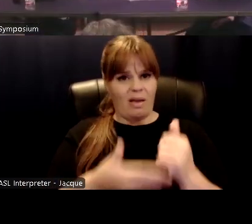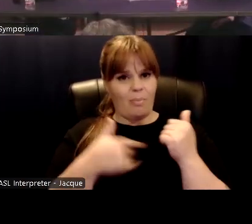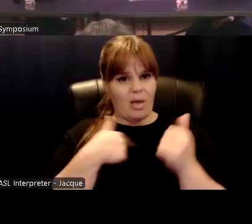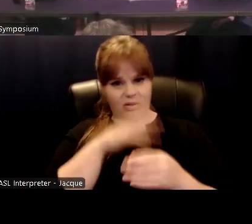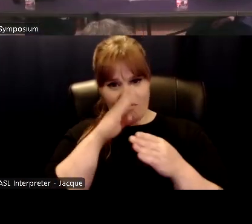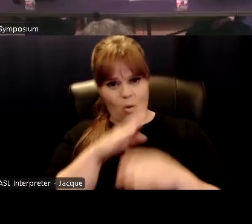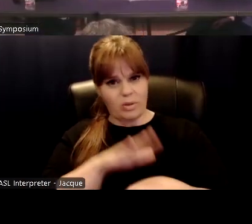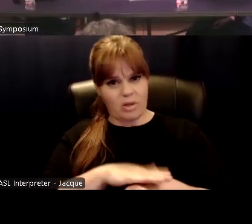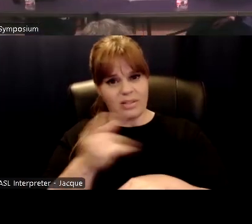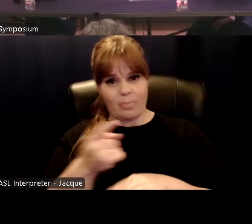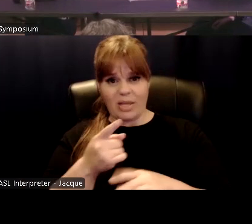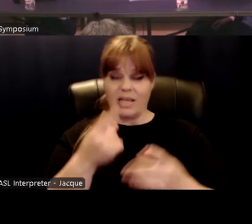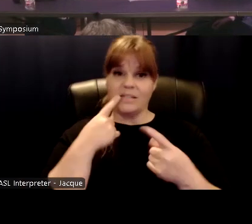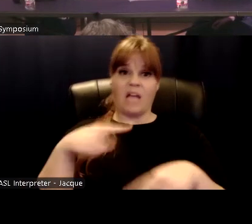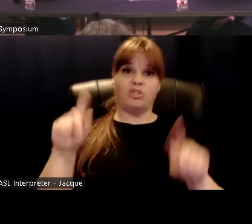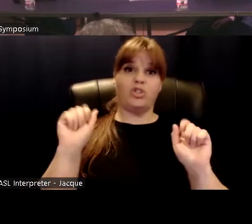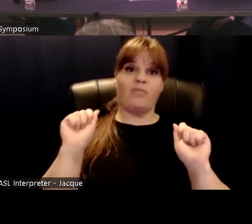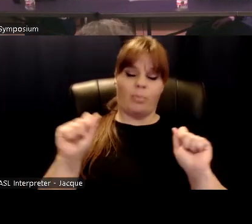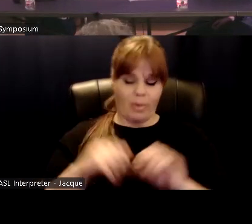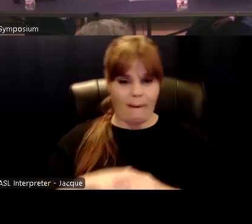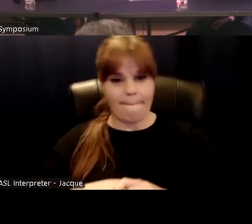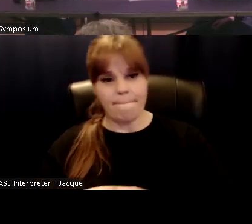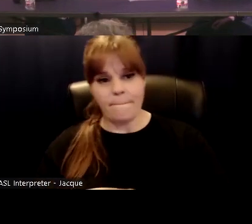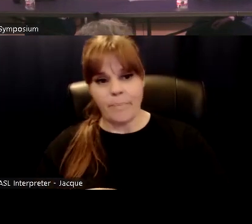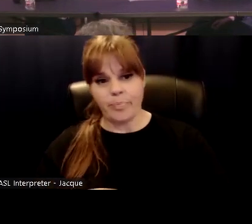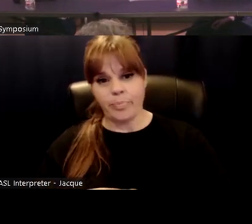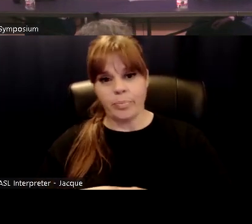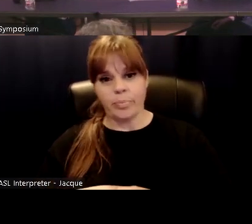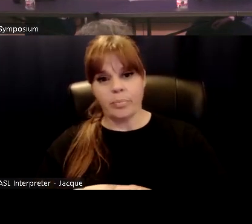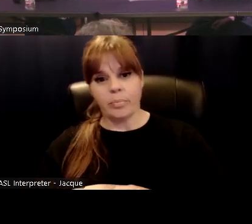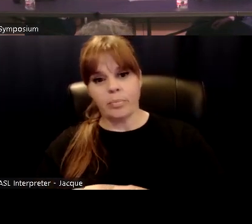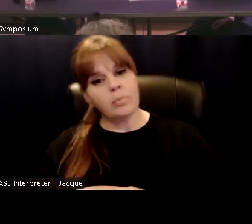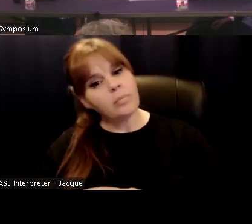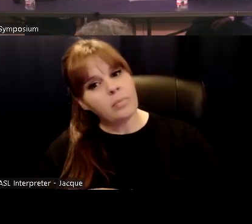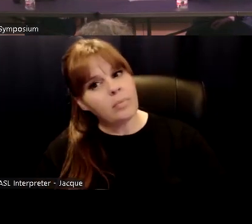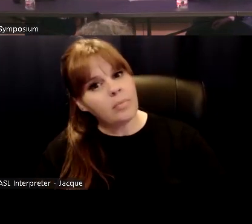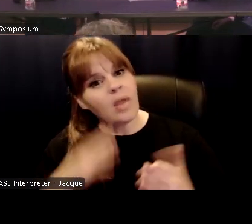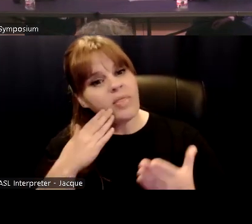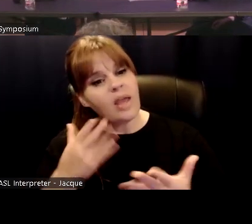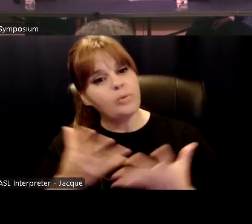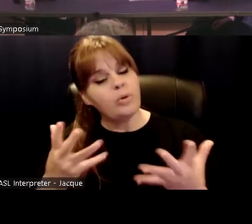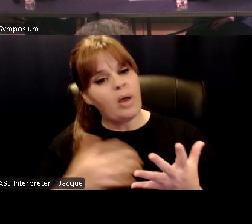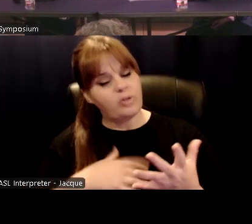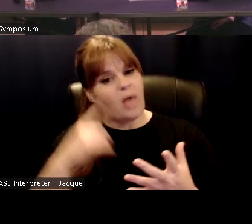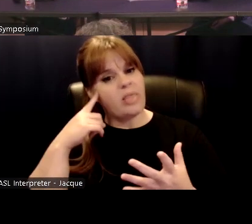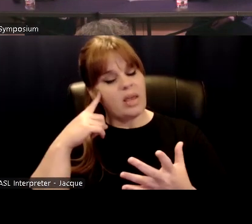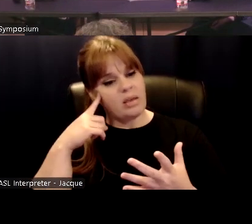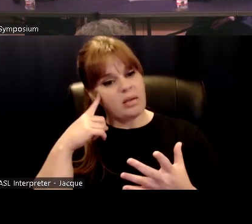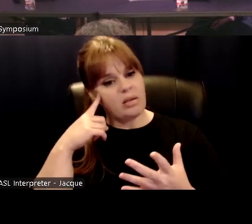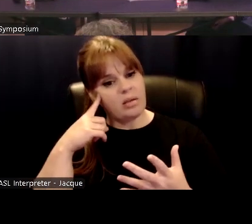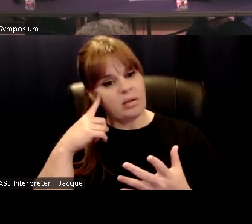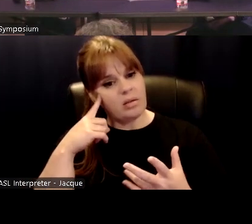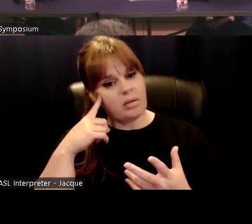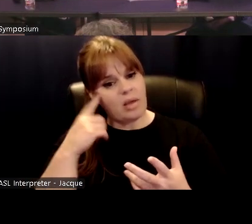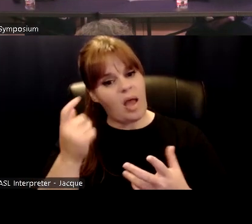attainable. Thank you so much. I think I'll go over to questions that we